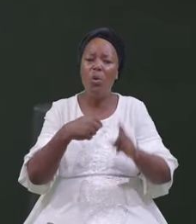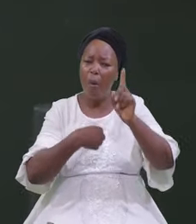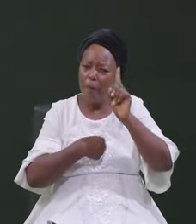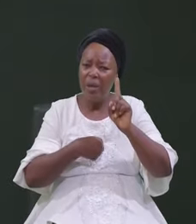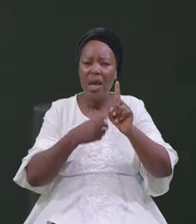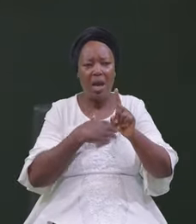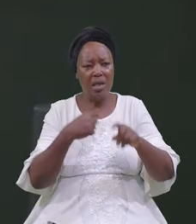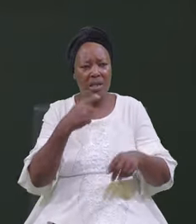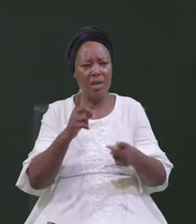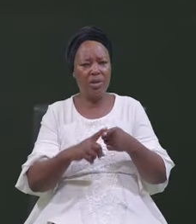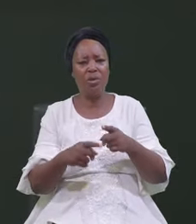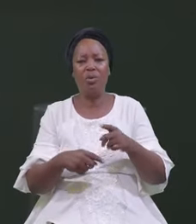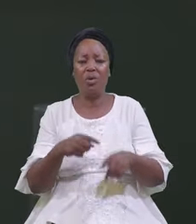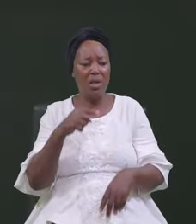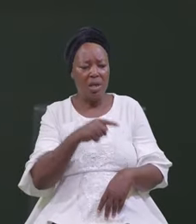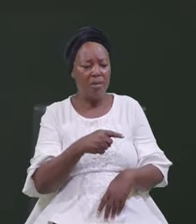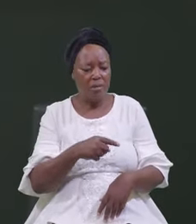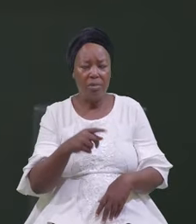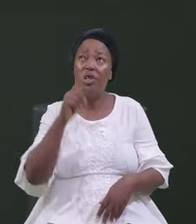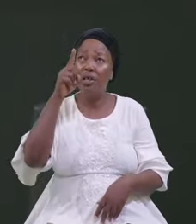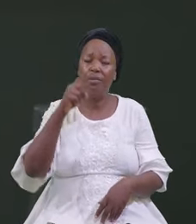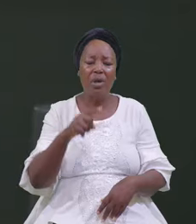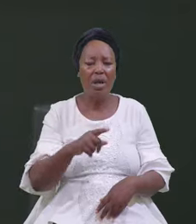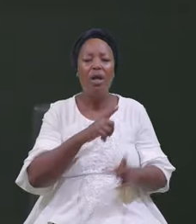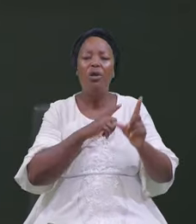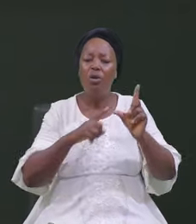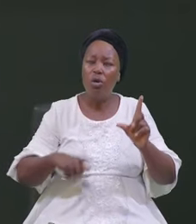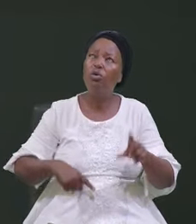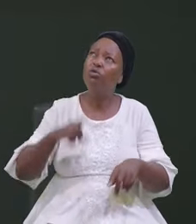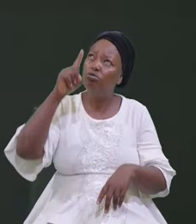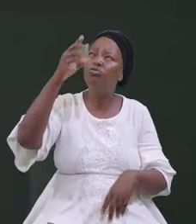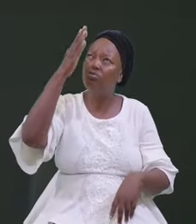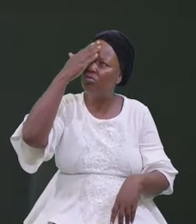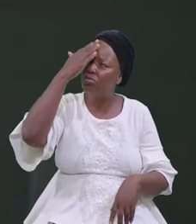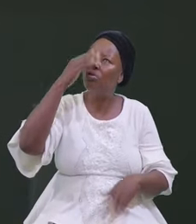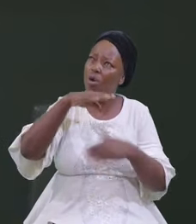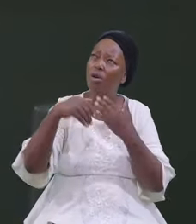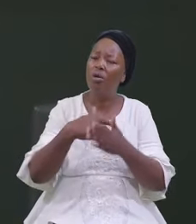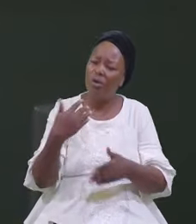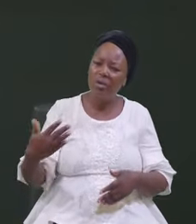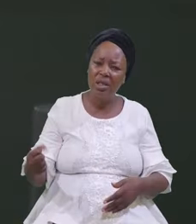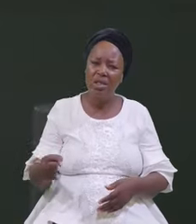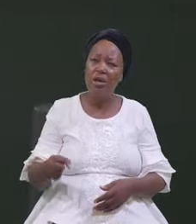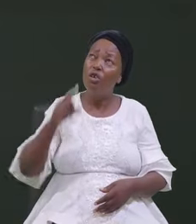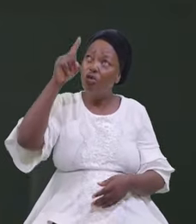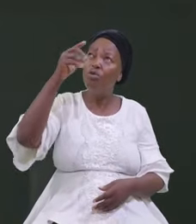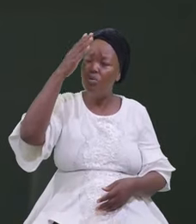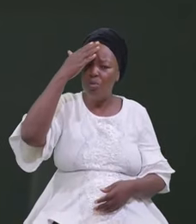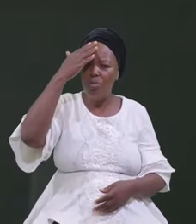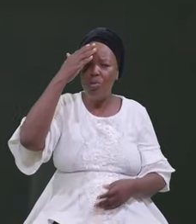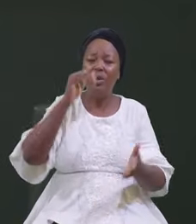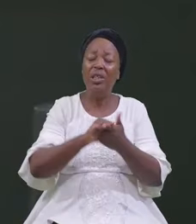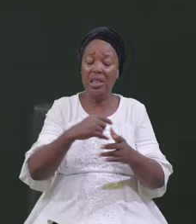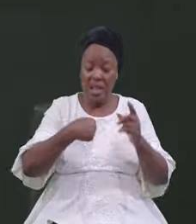he saith unto him, "Lord, thou knowest all things. Thou knowest that